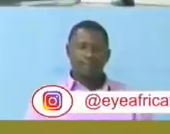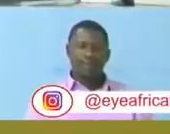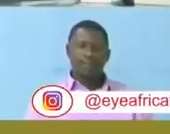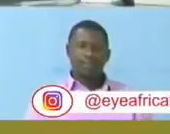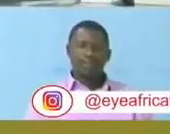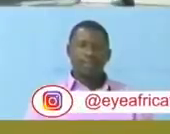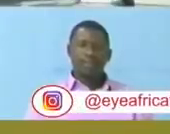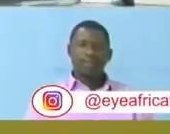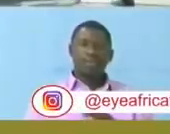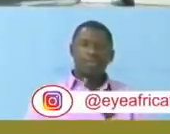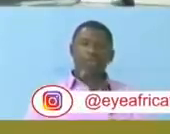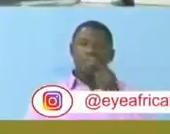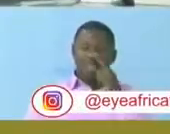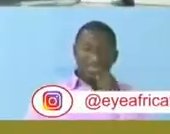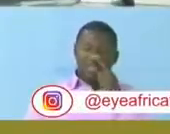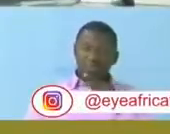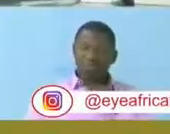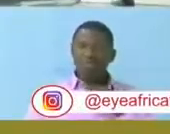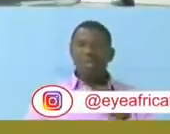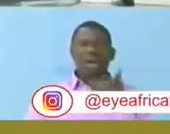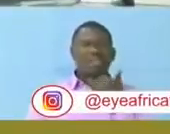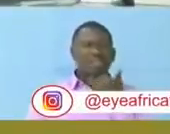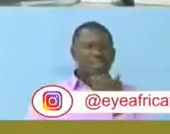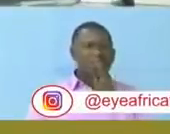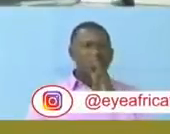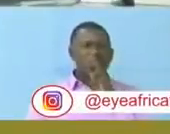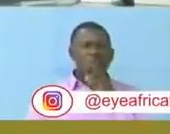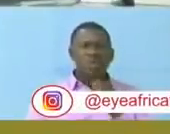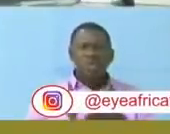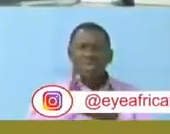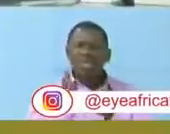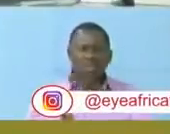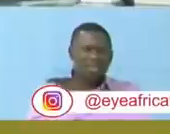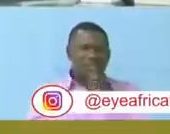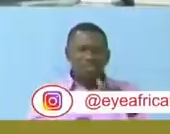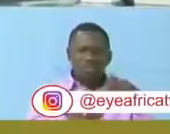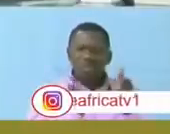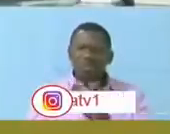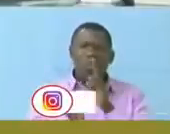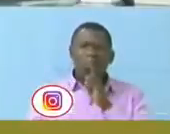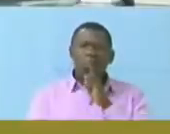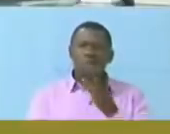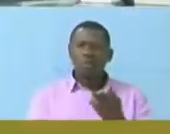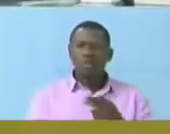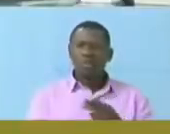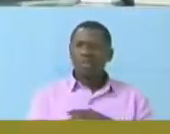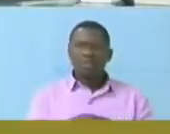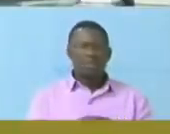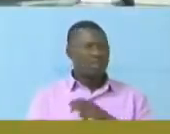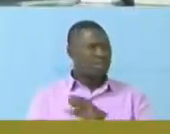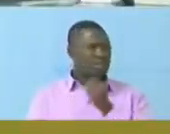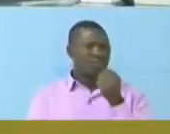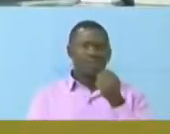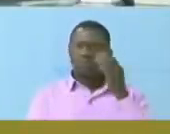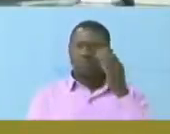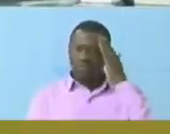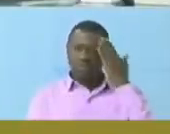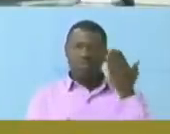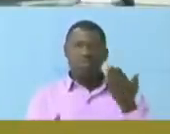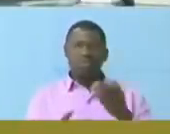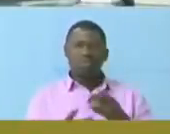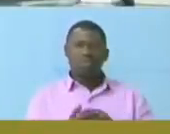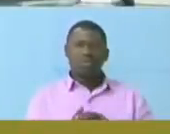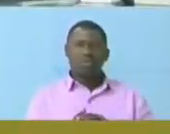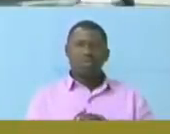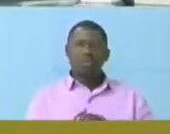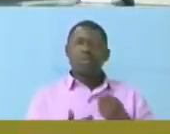find out under whose command they are. You find it very tough to know who they are. So they are. I know they should be under the command of